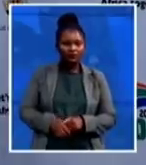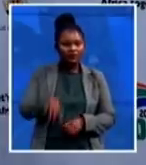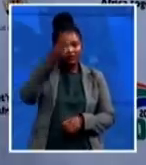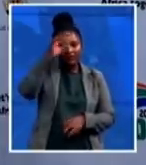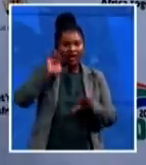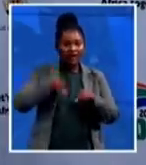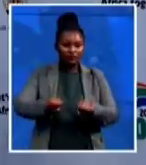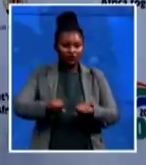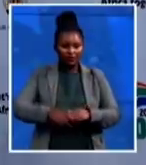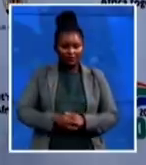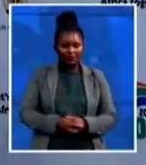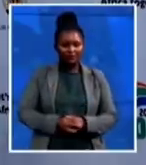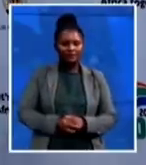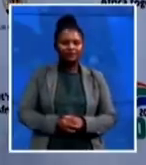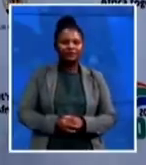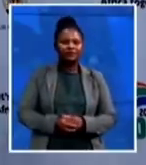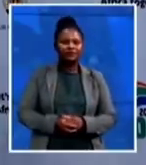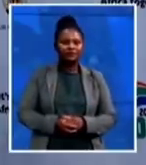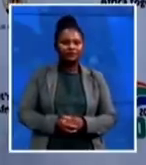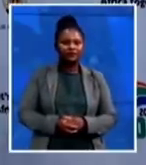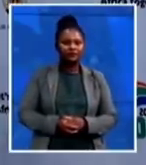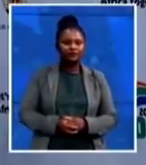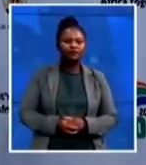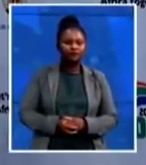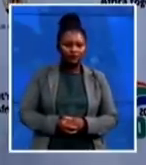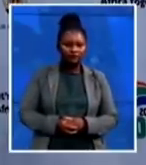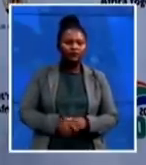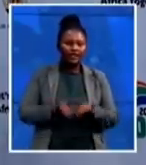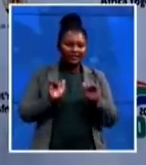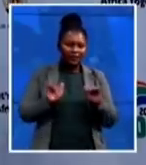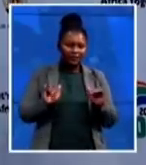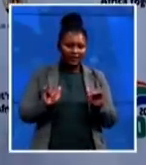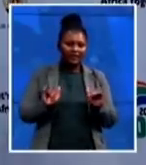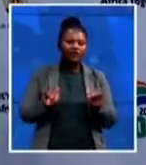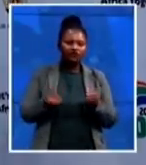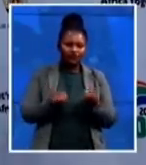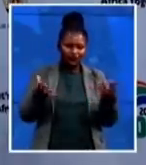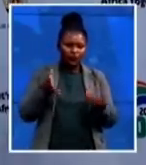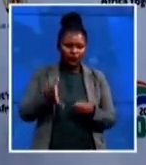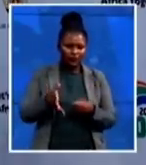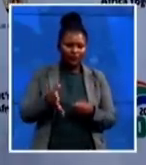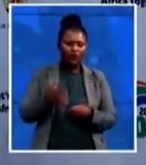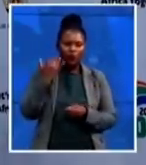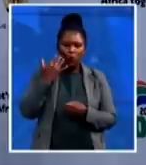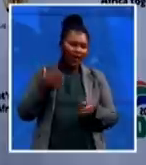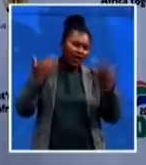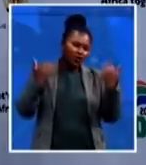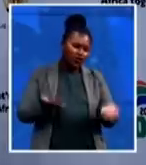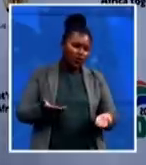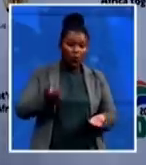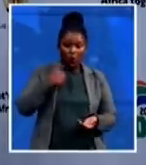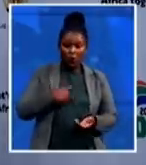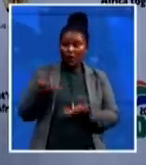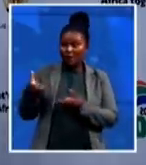it will be made public. I do not know when. President will receive it, he will determine the date. We don't have a choice, by the way.